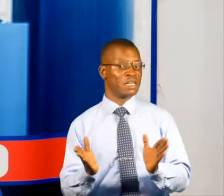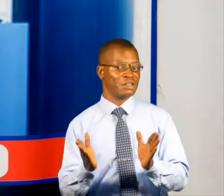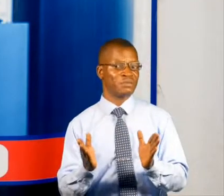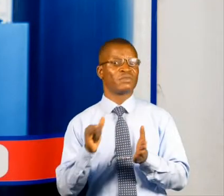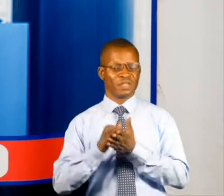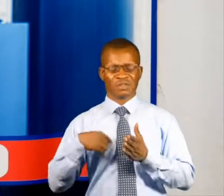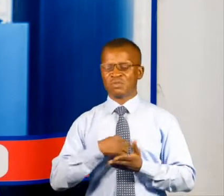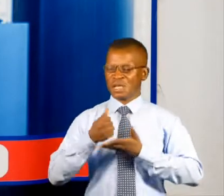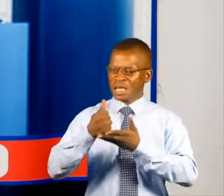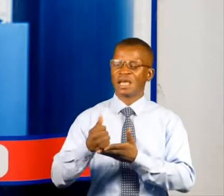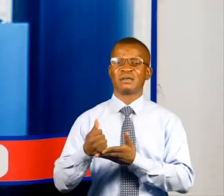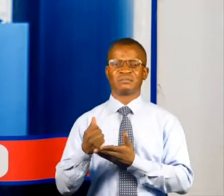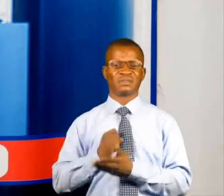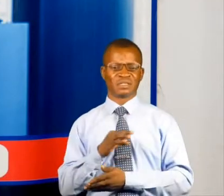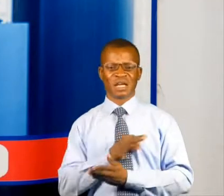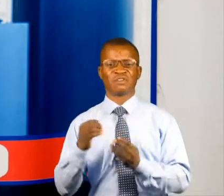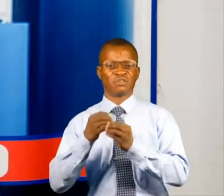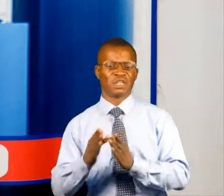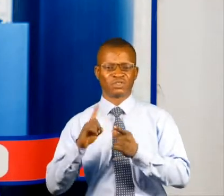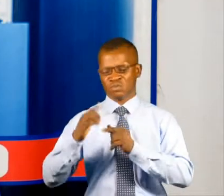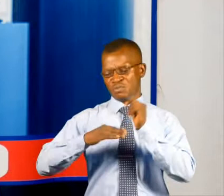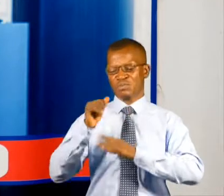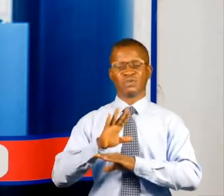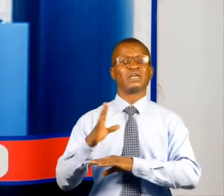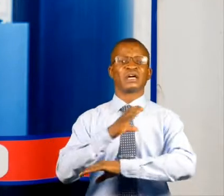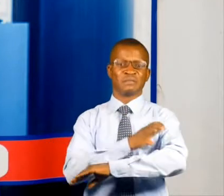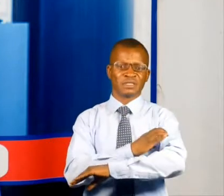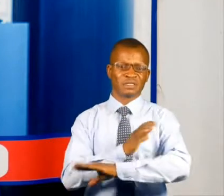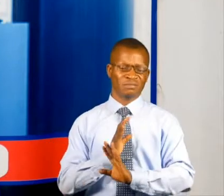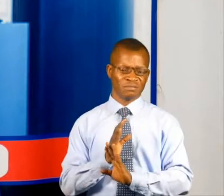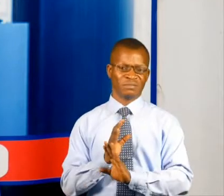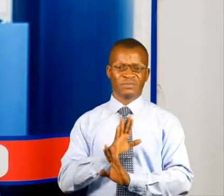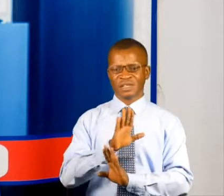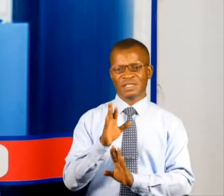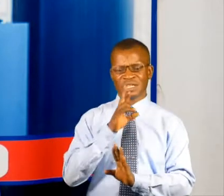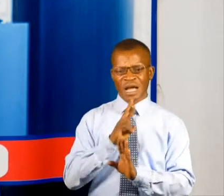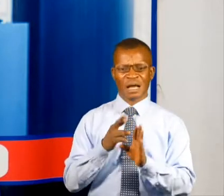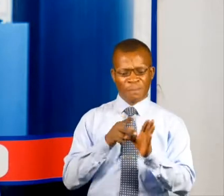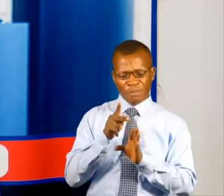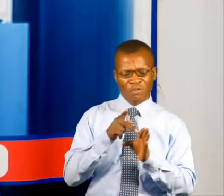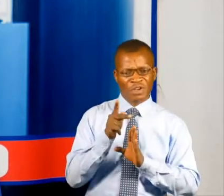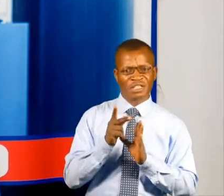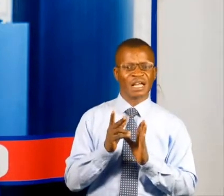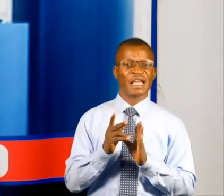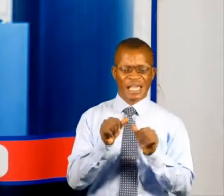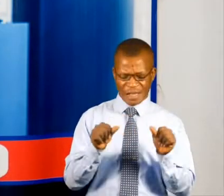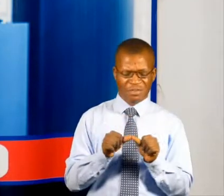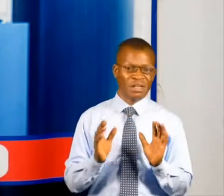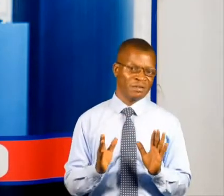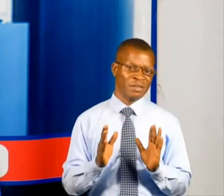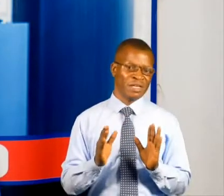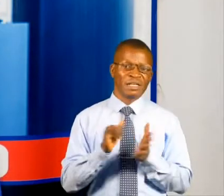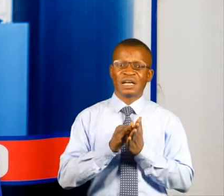do generally, which, you help your officers to build their capacities. So these are the professional areas